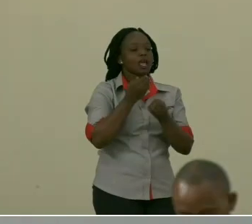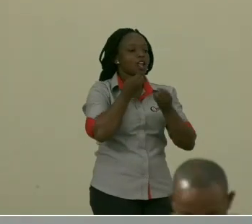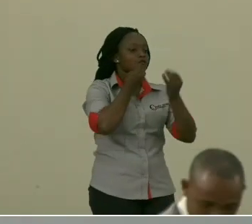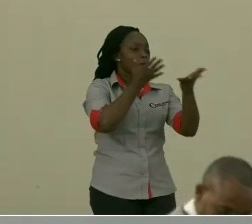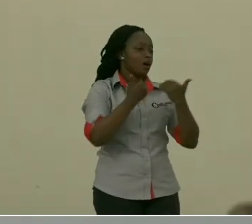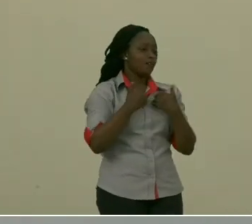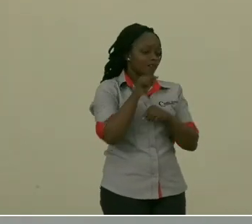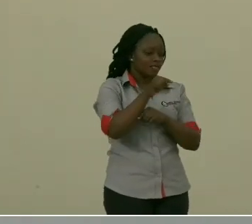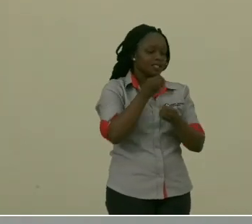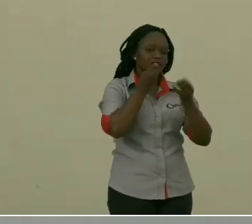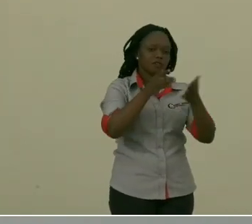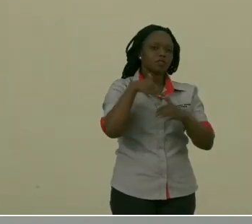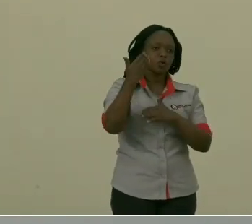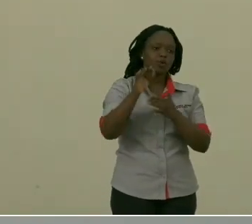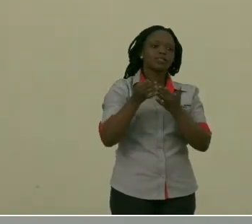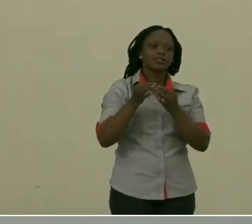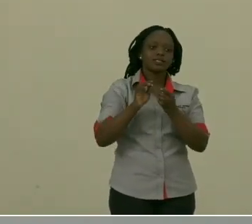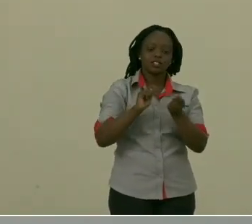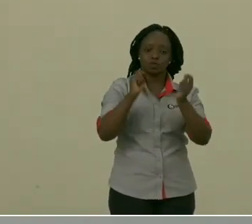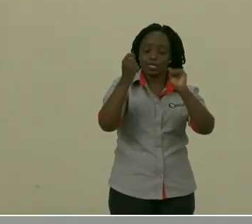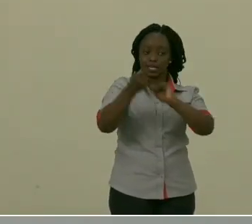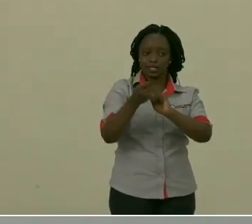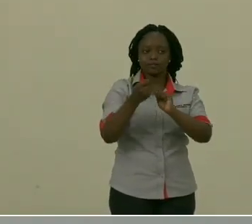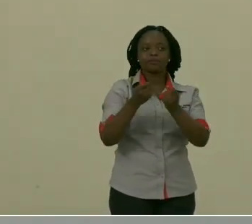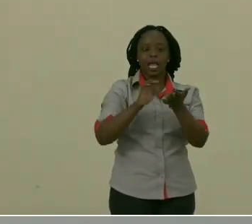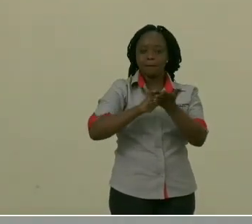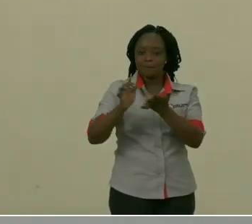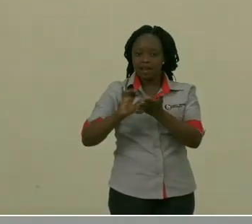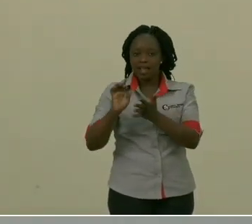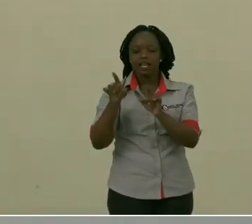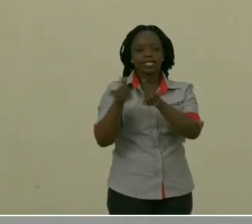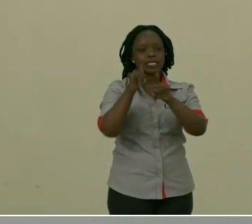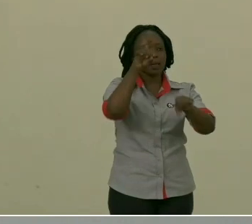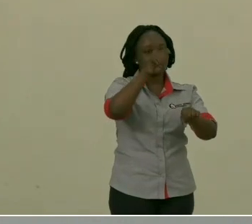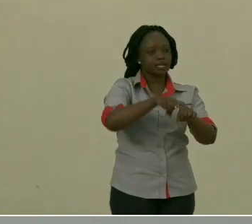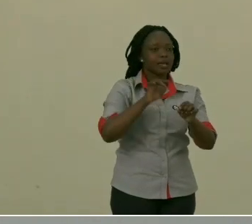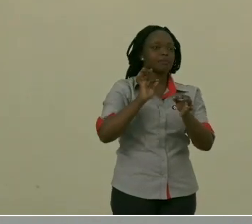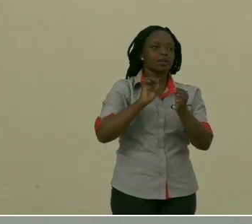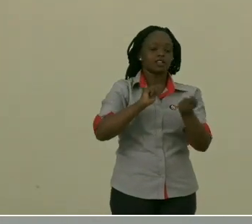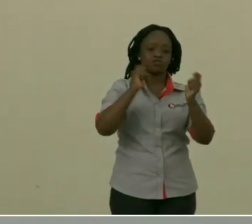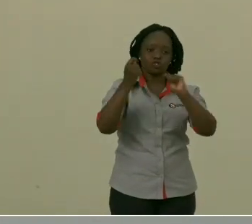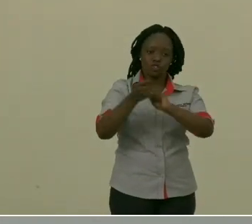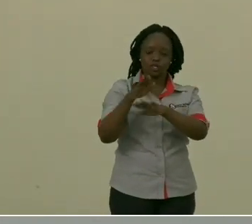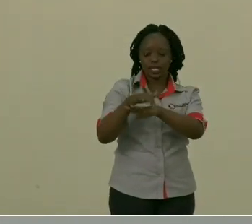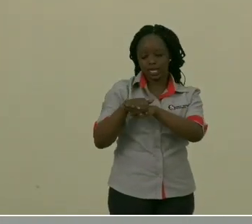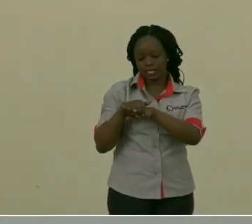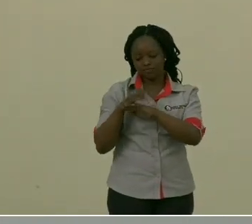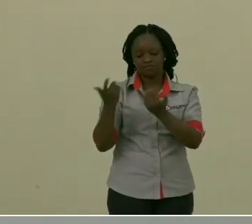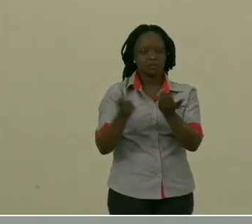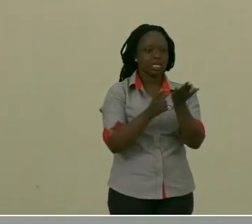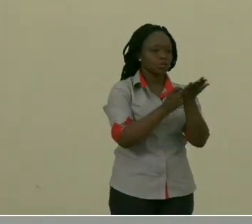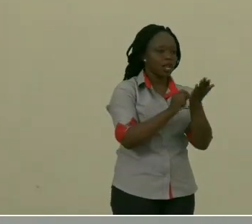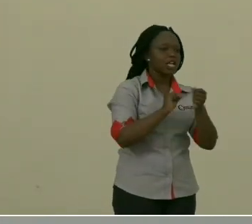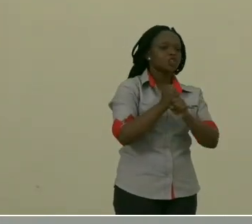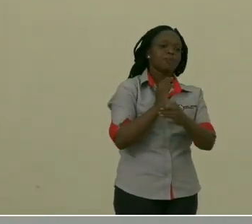And that information is always translated. So it's written in Braille, the same time it's translated in English or Kiswahili to